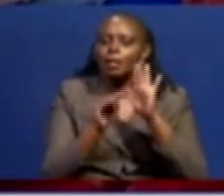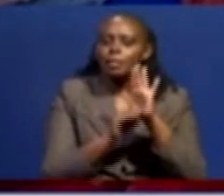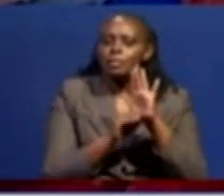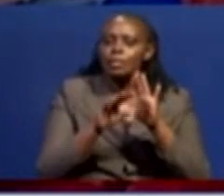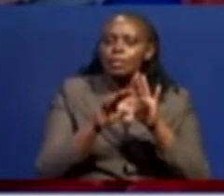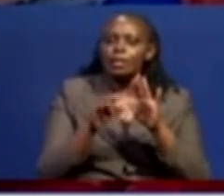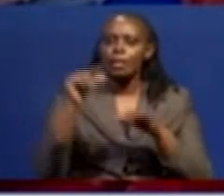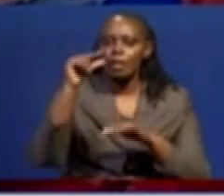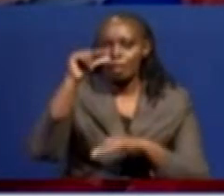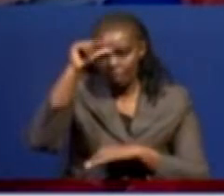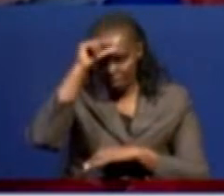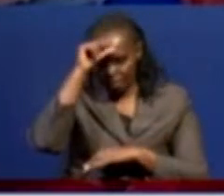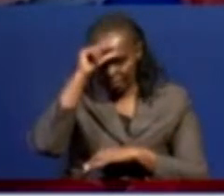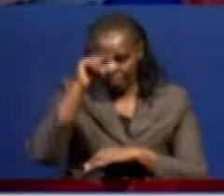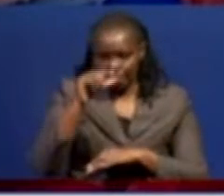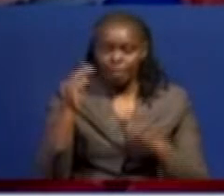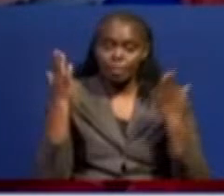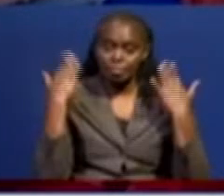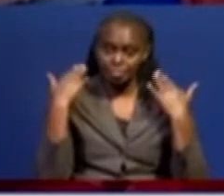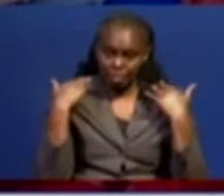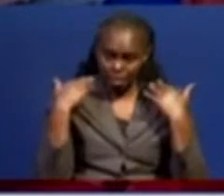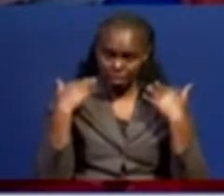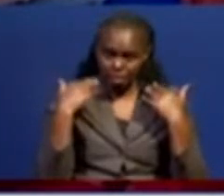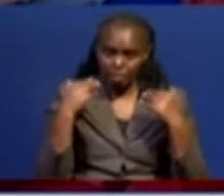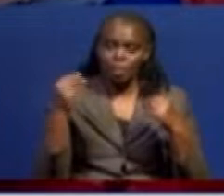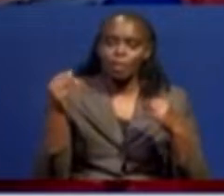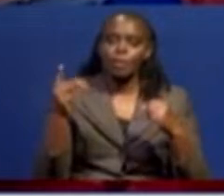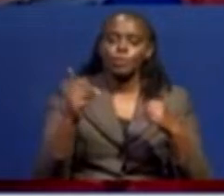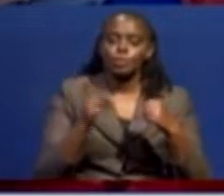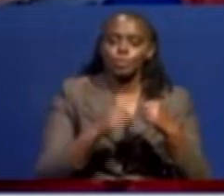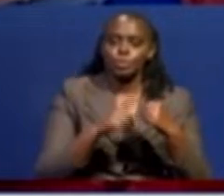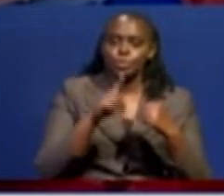a statement from the county government in June